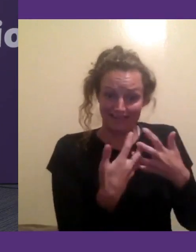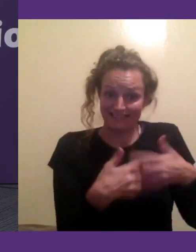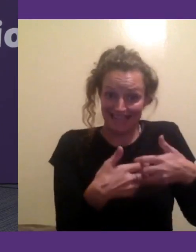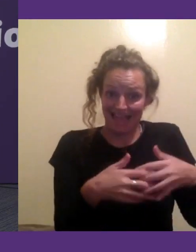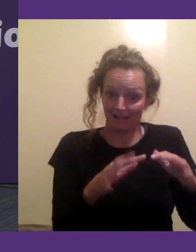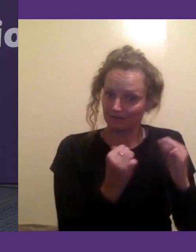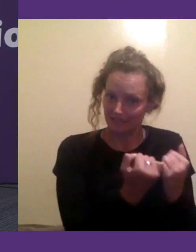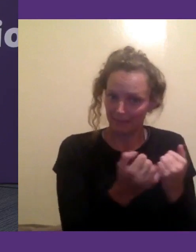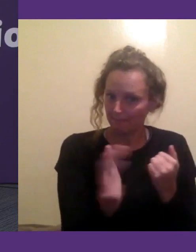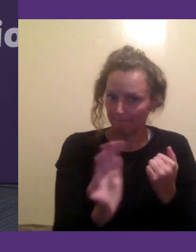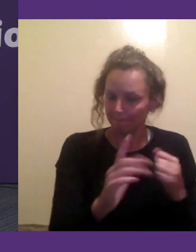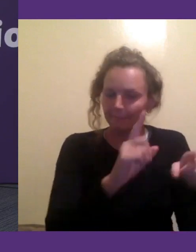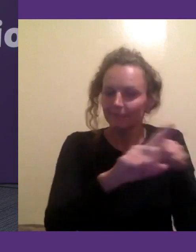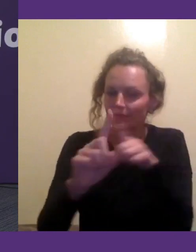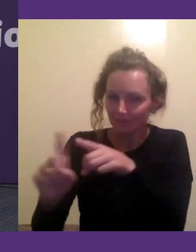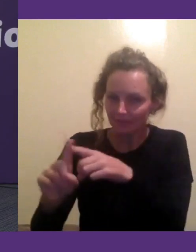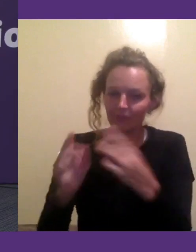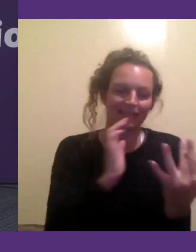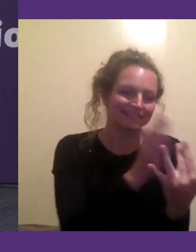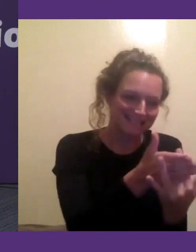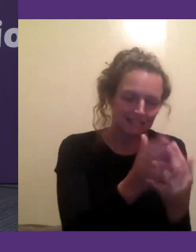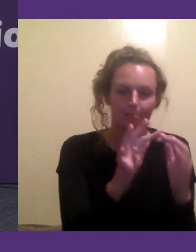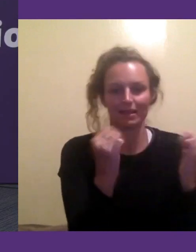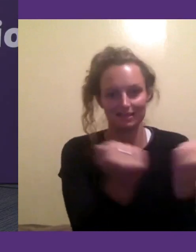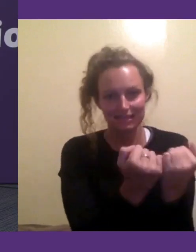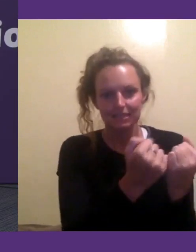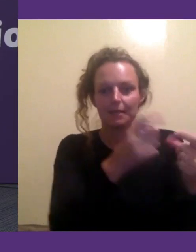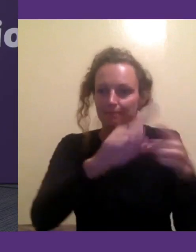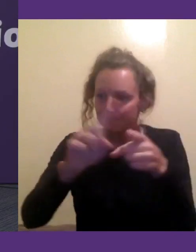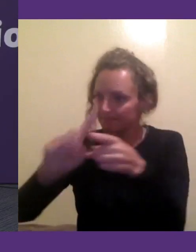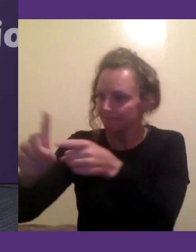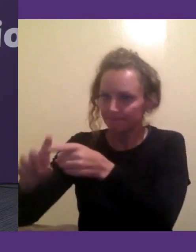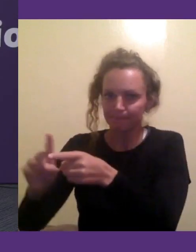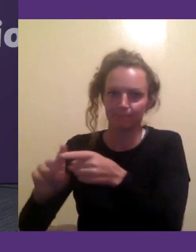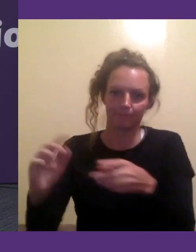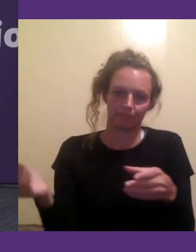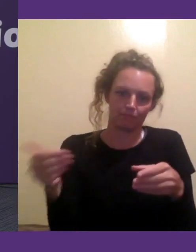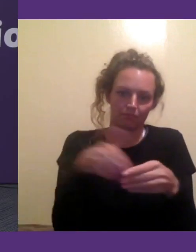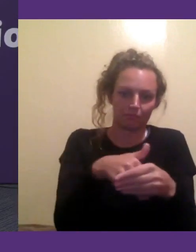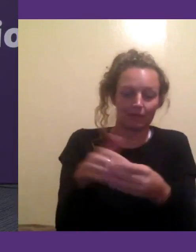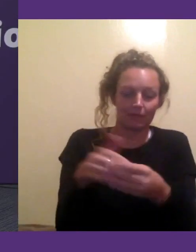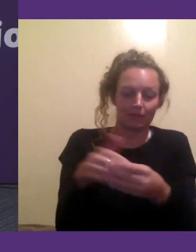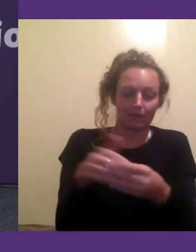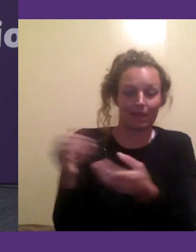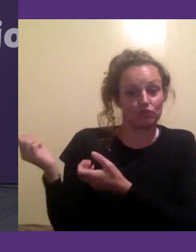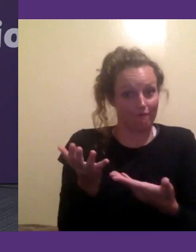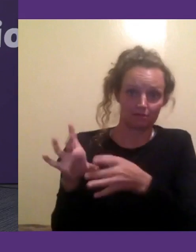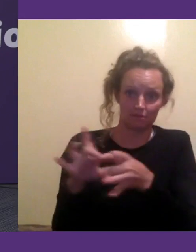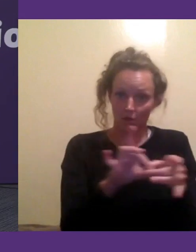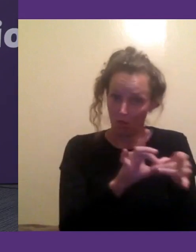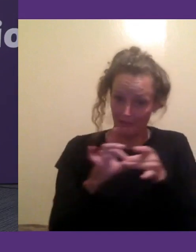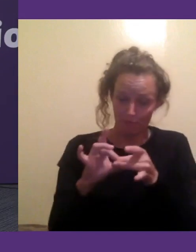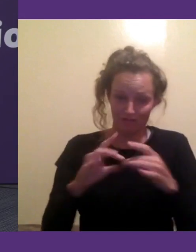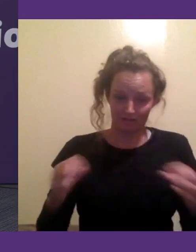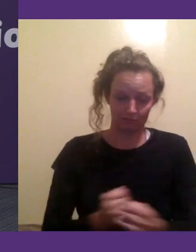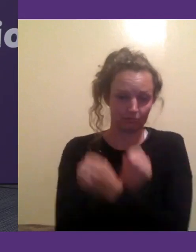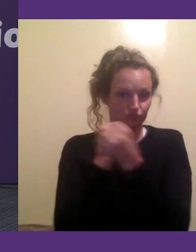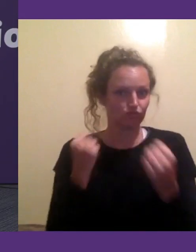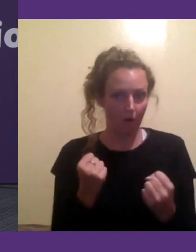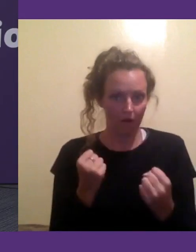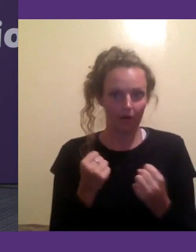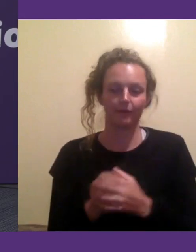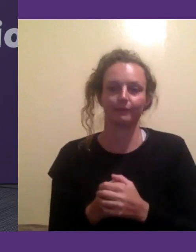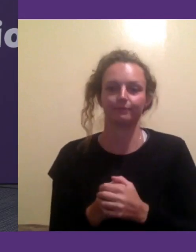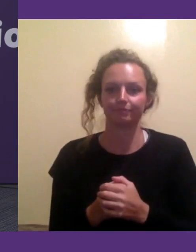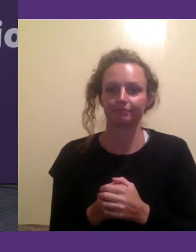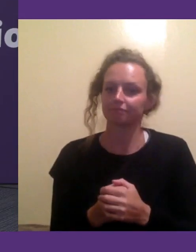was talking about the banking sector and all their services and millions of users. So I think that's certainly how we see it in AbilityNet. Is we find it